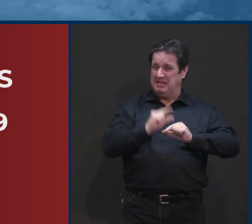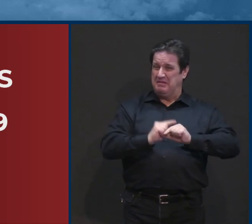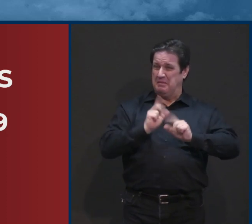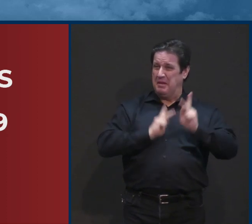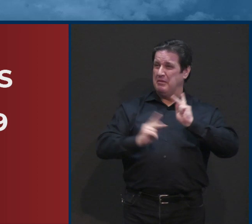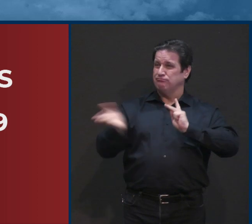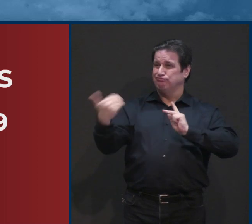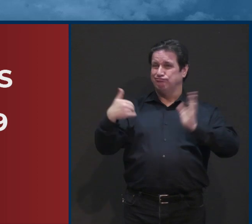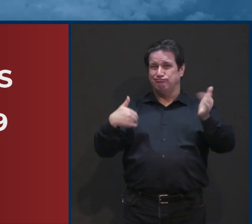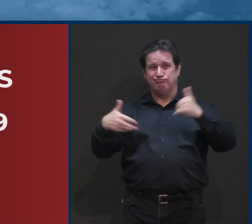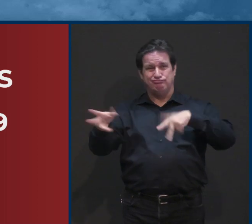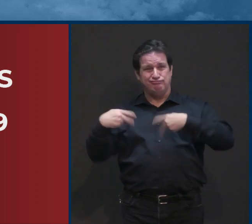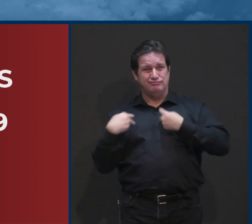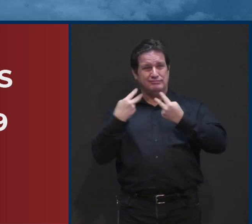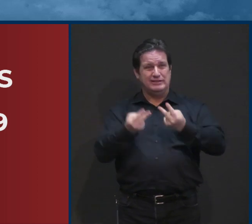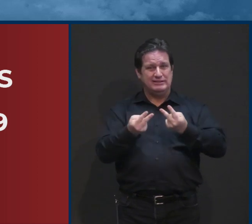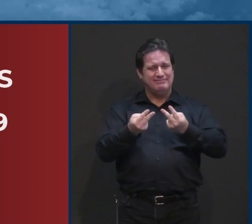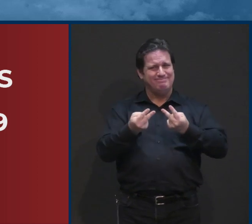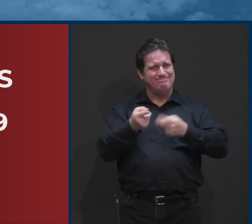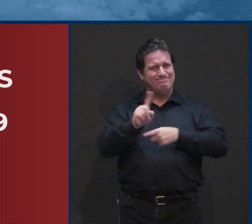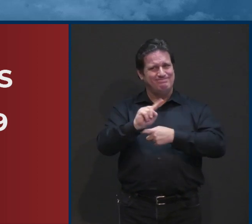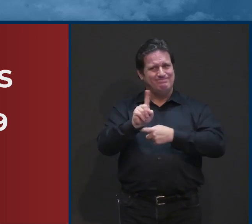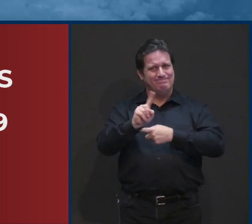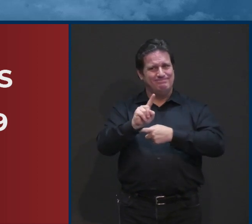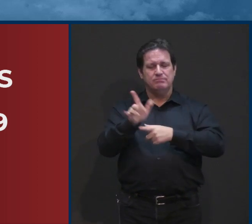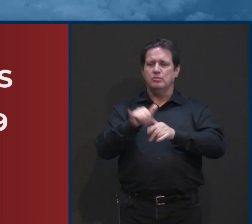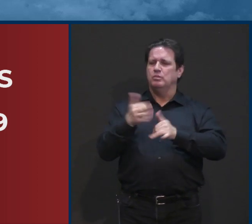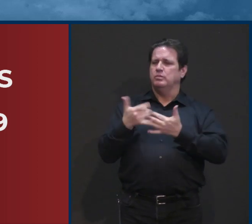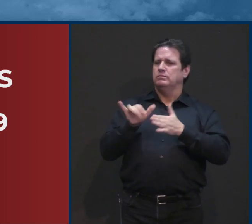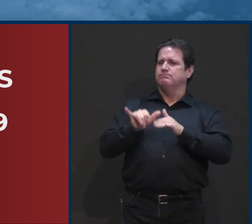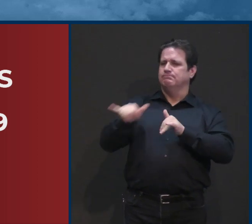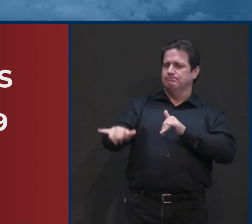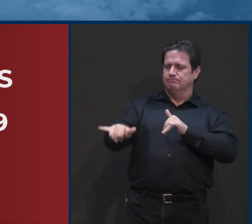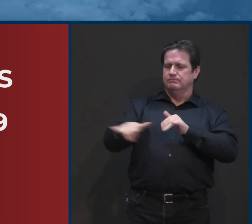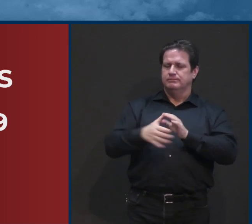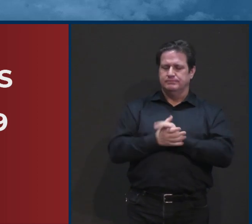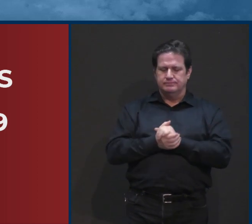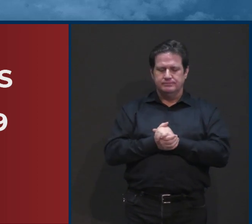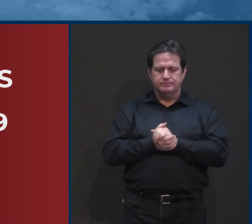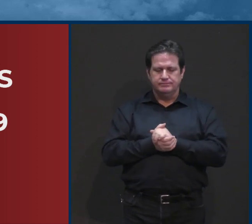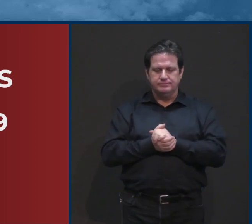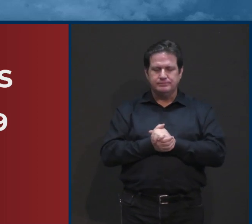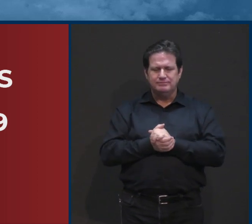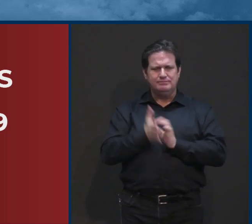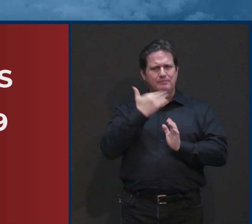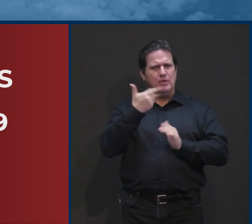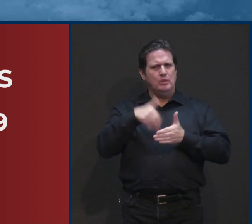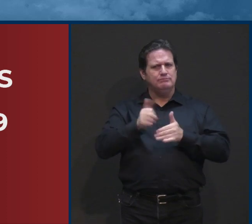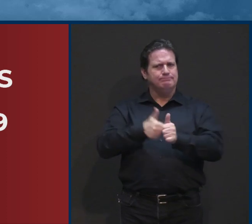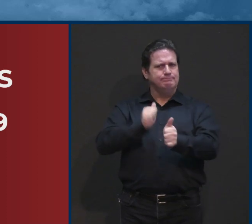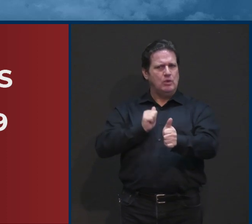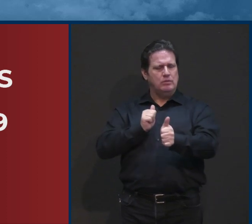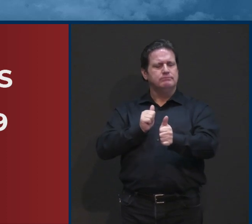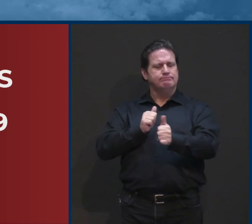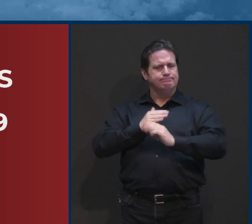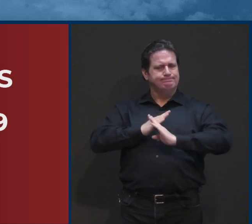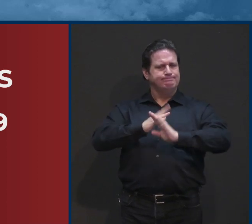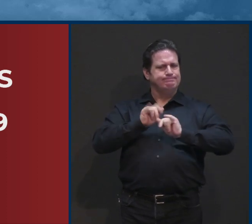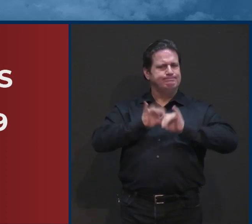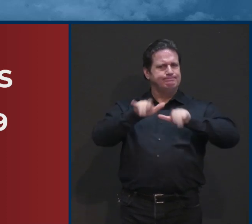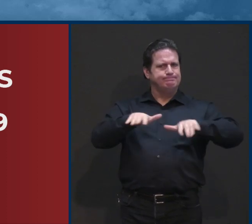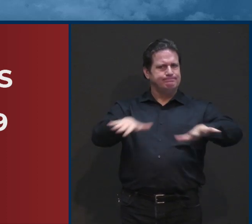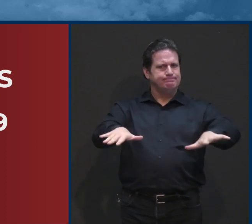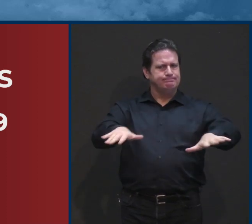multiple households. If you're there with your immediate household and family, that's the best way to prevent the spread,